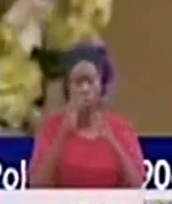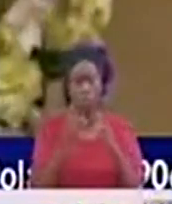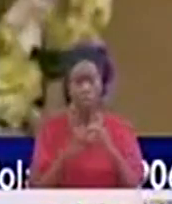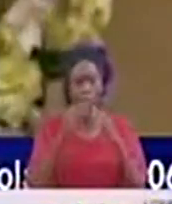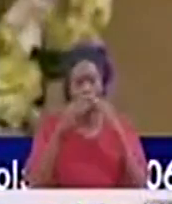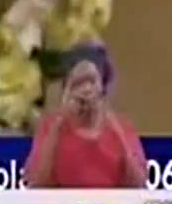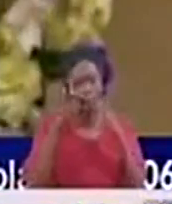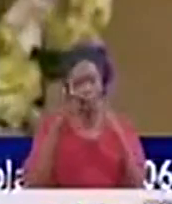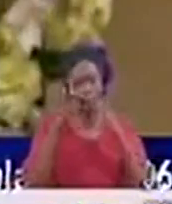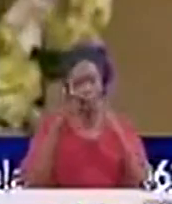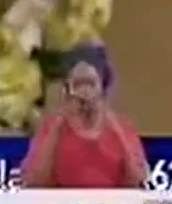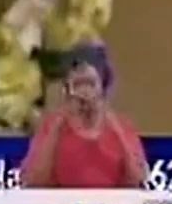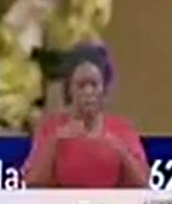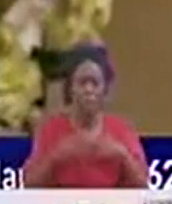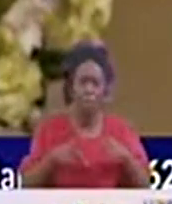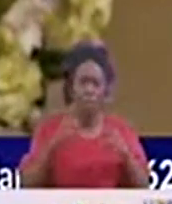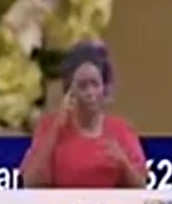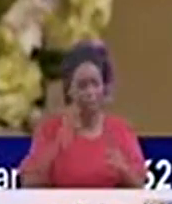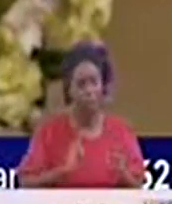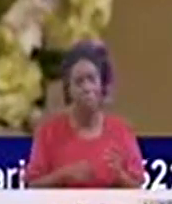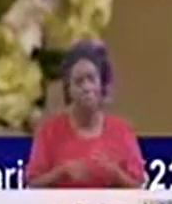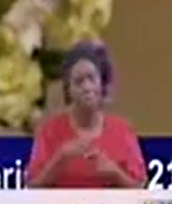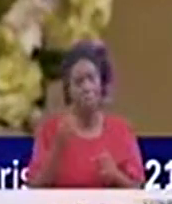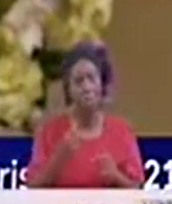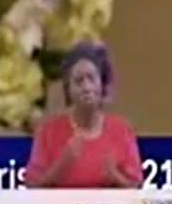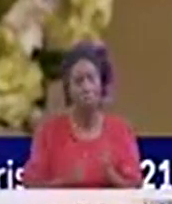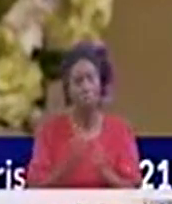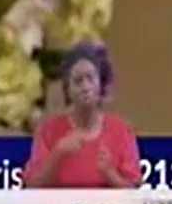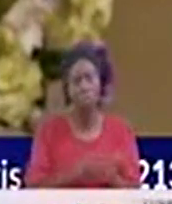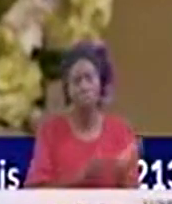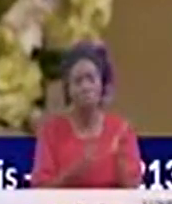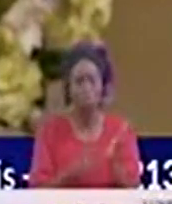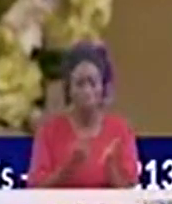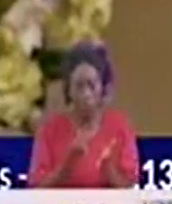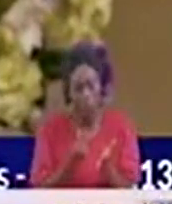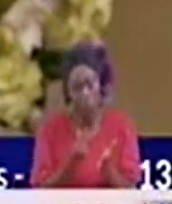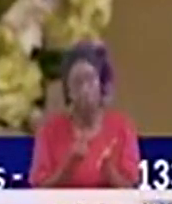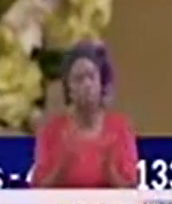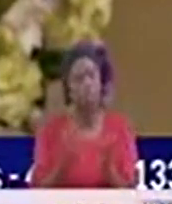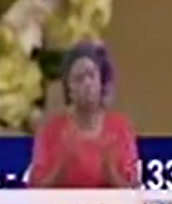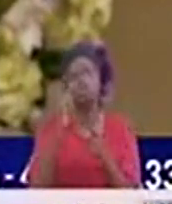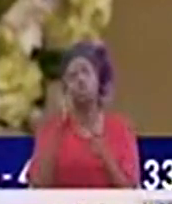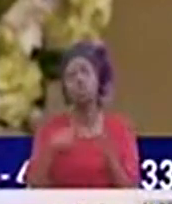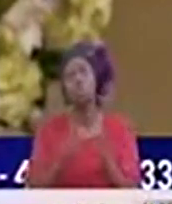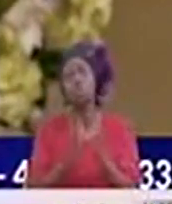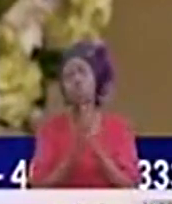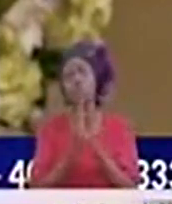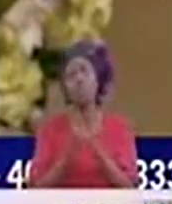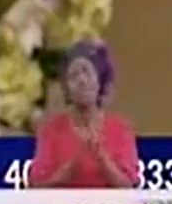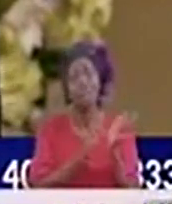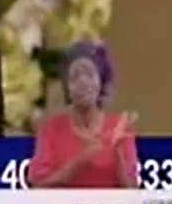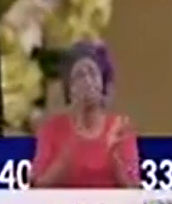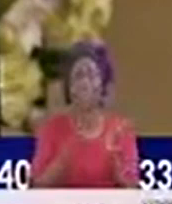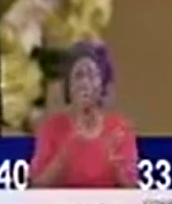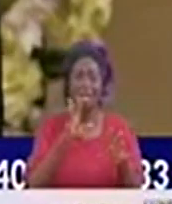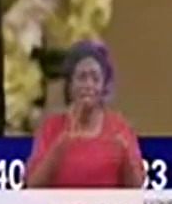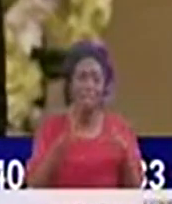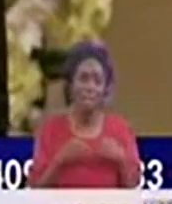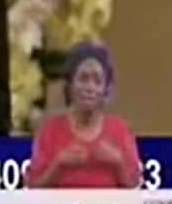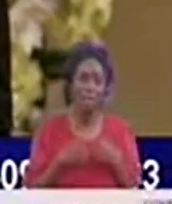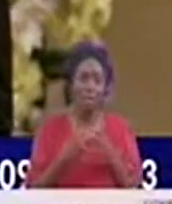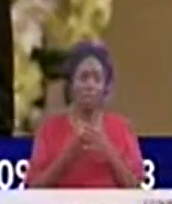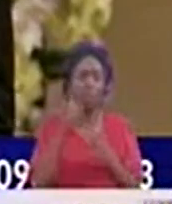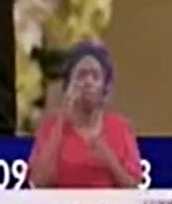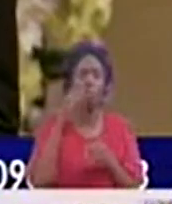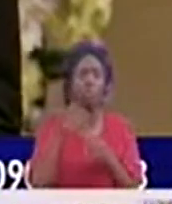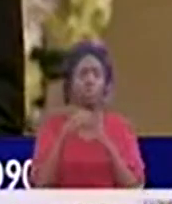you have provided for us, out of which we have brought this little token unto you. We ask and pray that this will be acceptable before